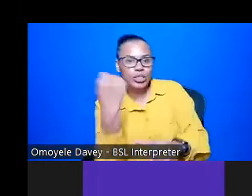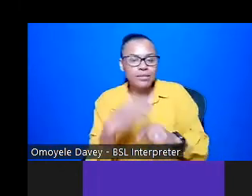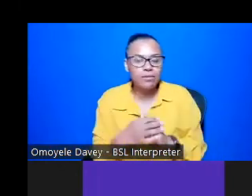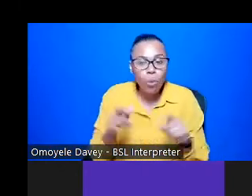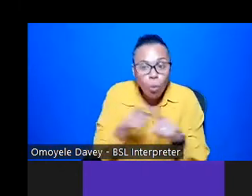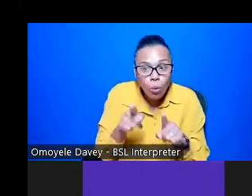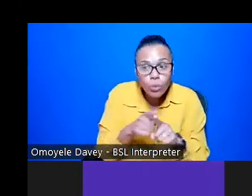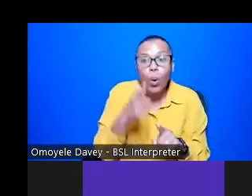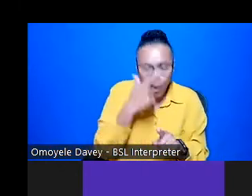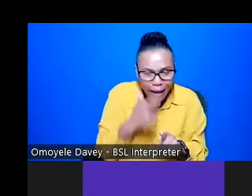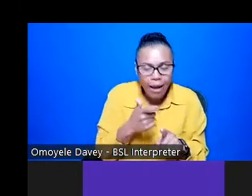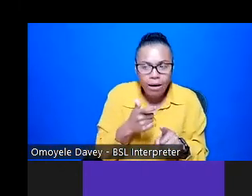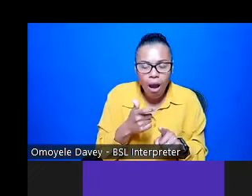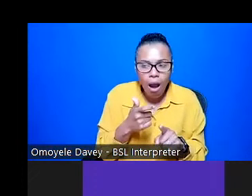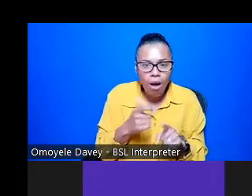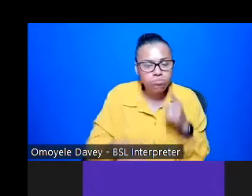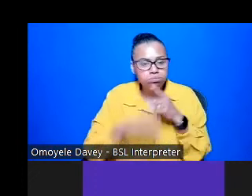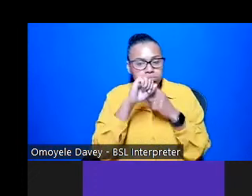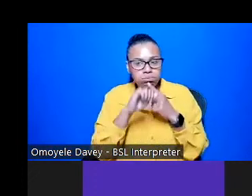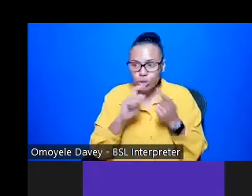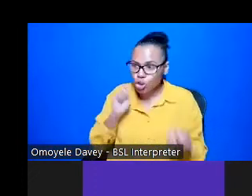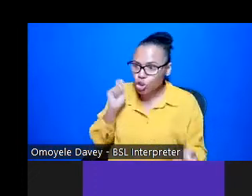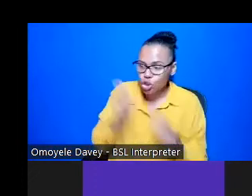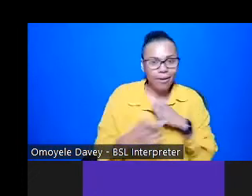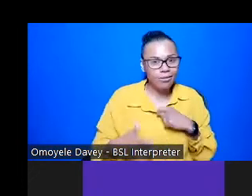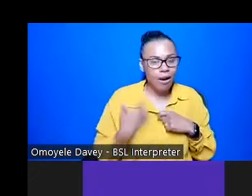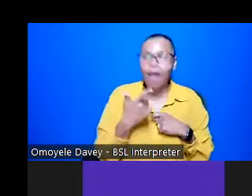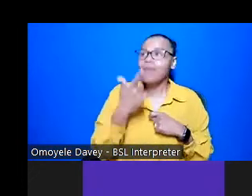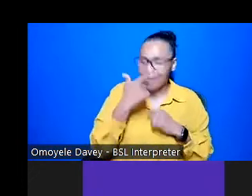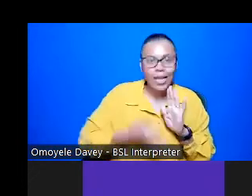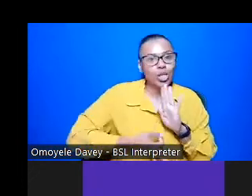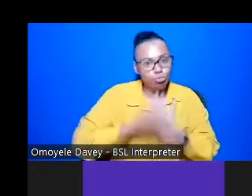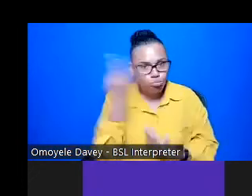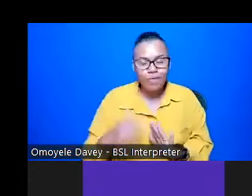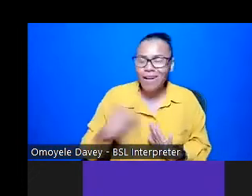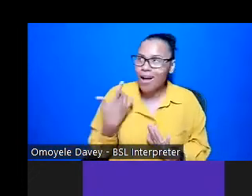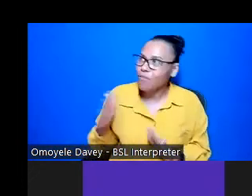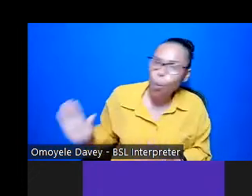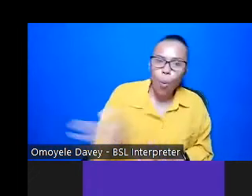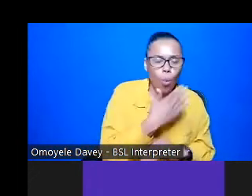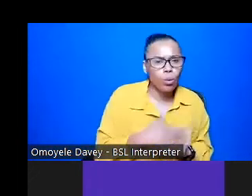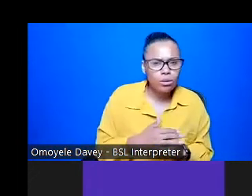the lives of so many people for the better. That should be available to everybody.